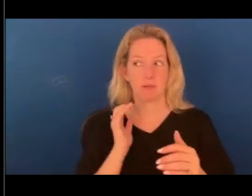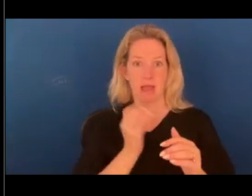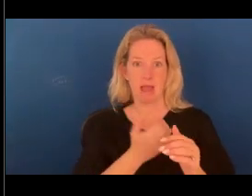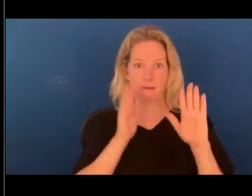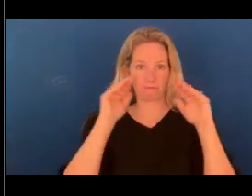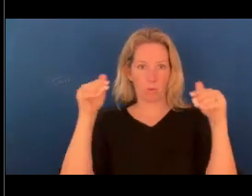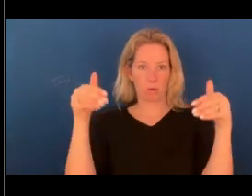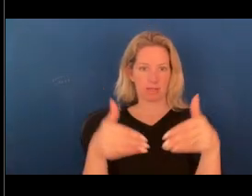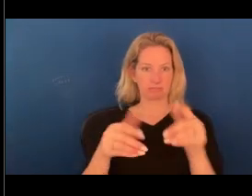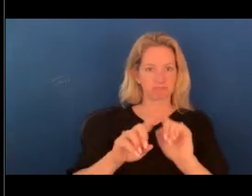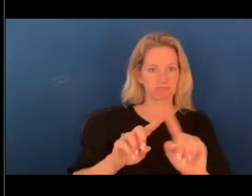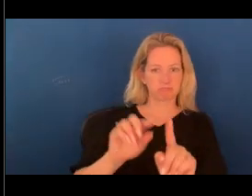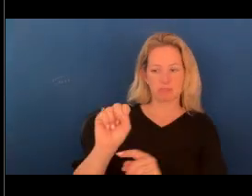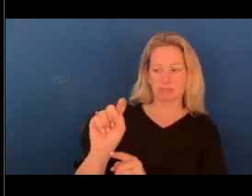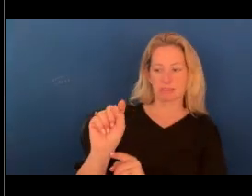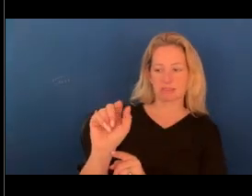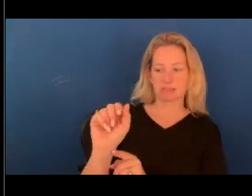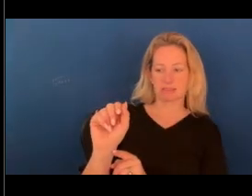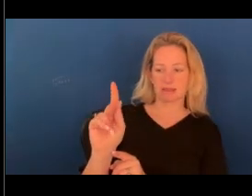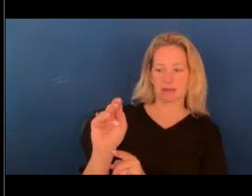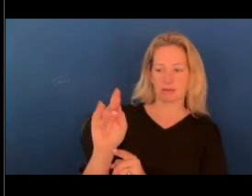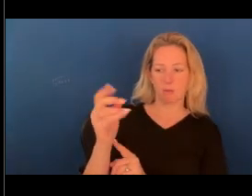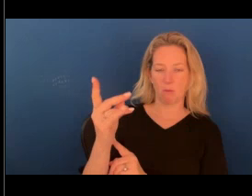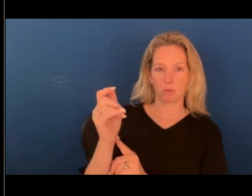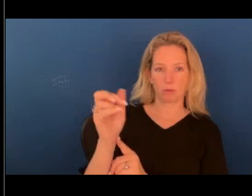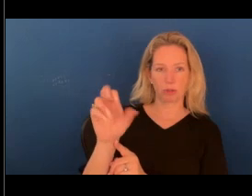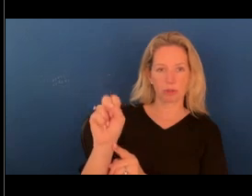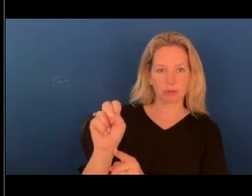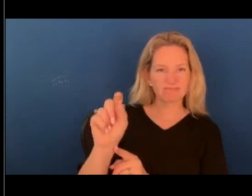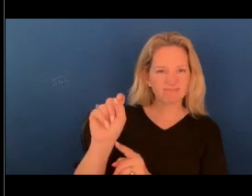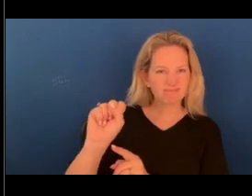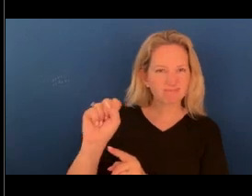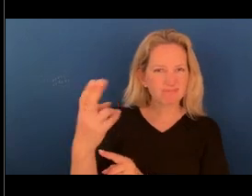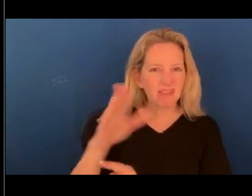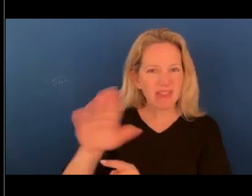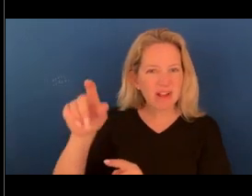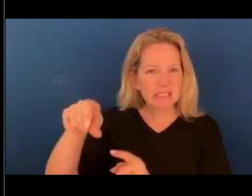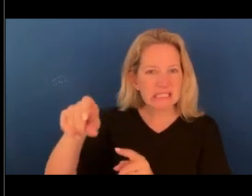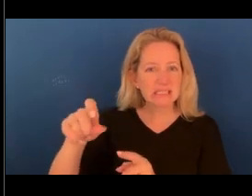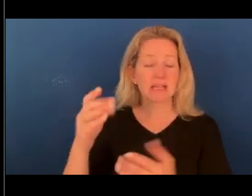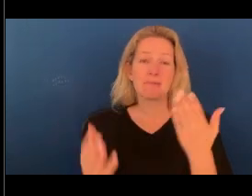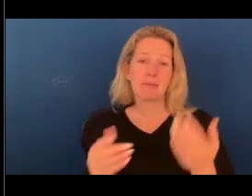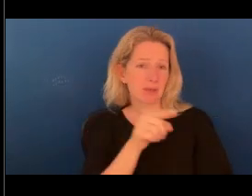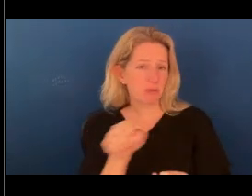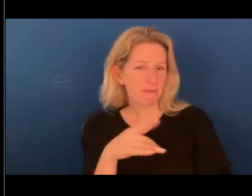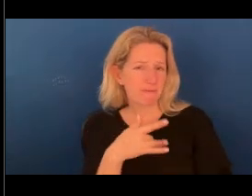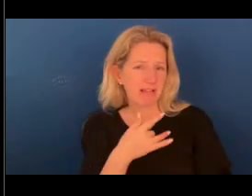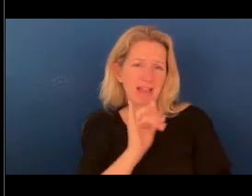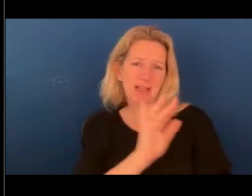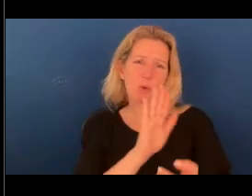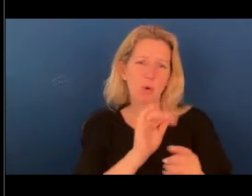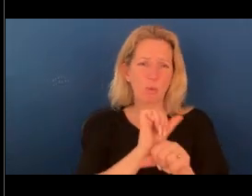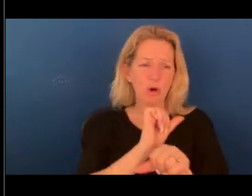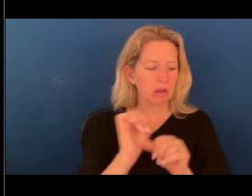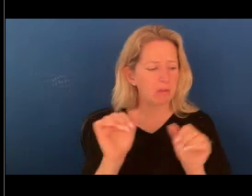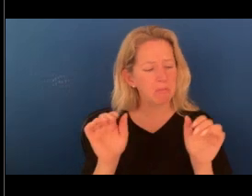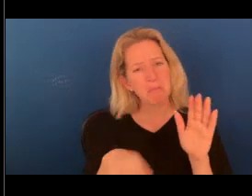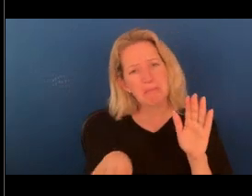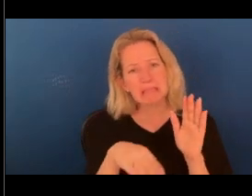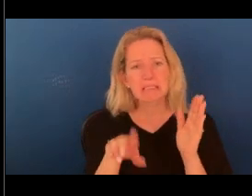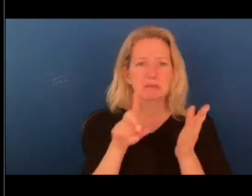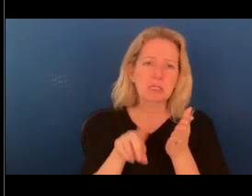you're doing is work. You may feel sometimes like it's basic research. That's critically important, but we want to get that to the